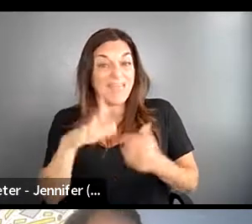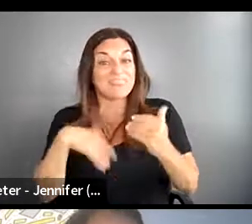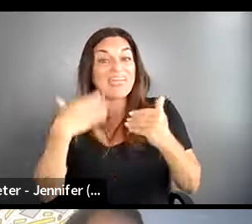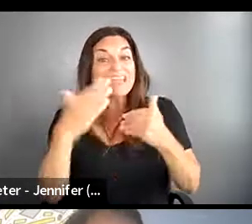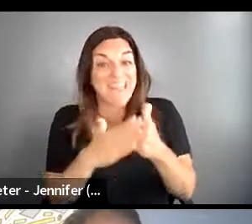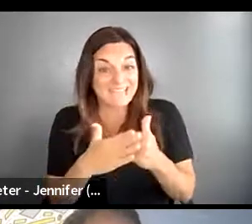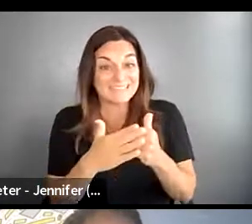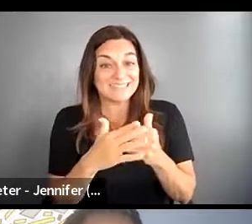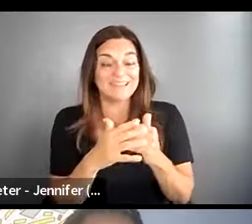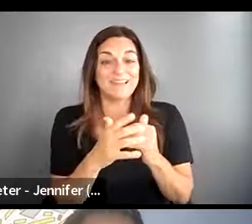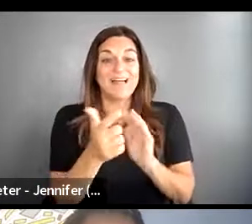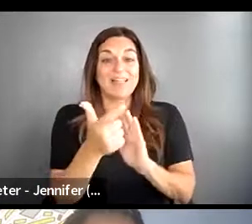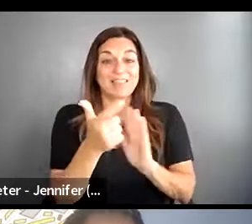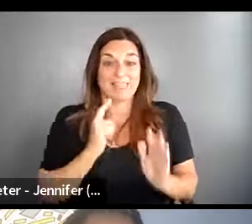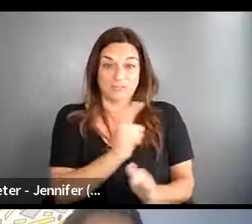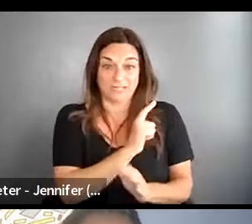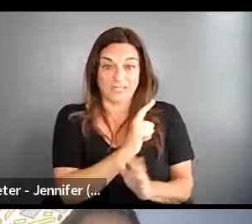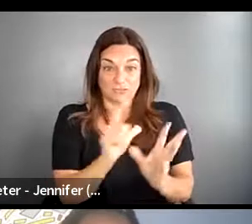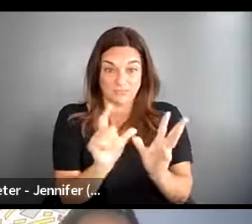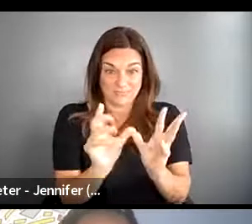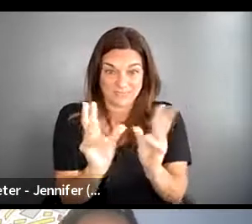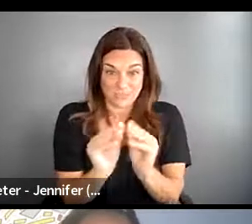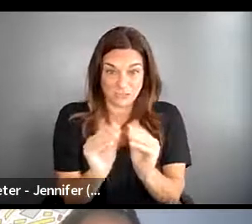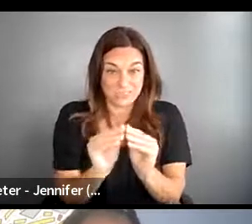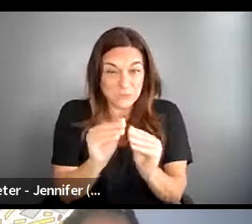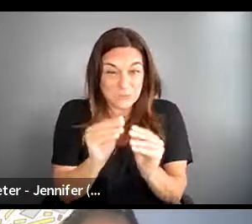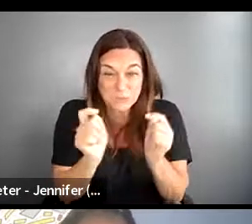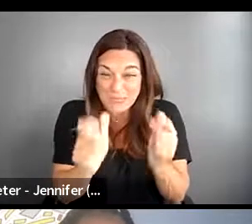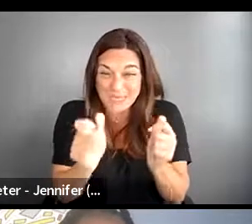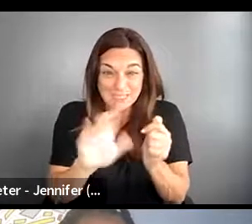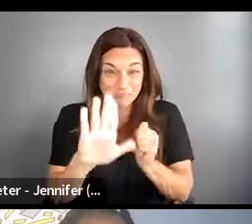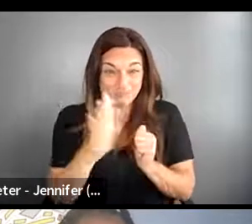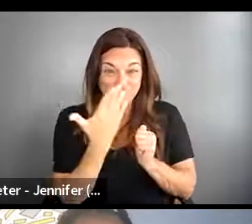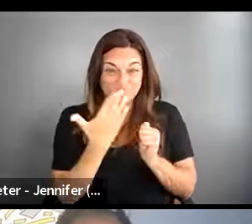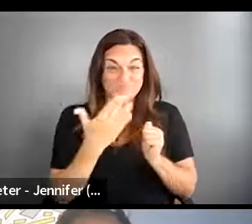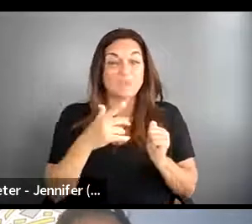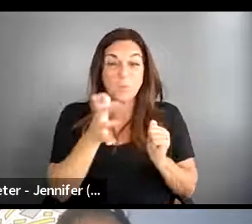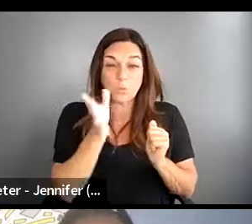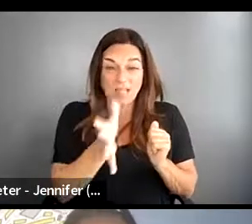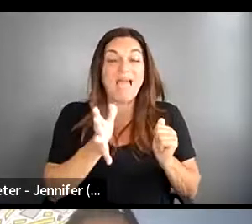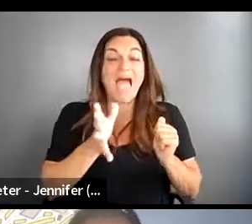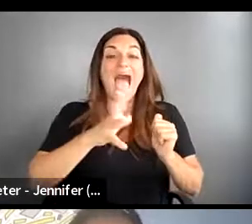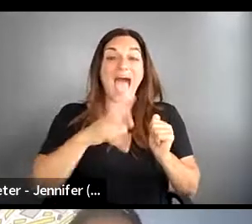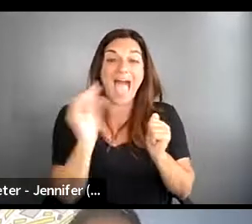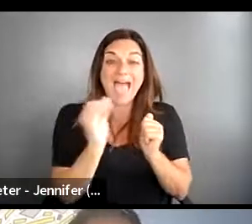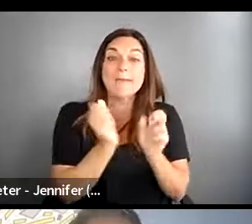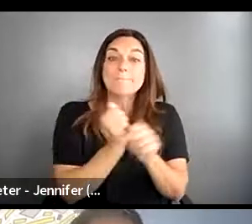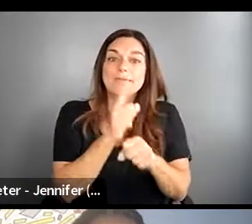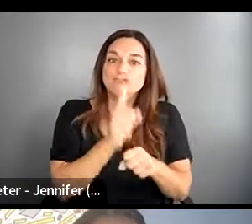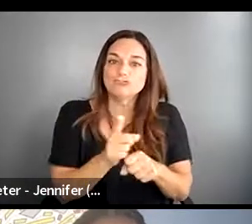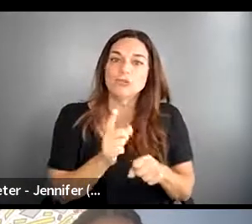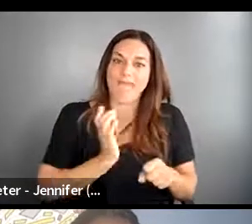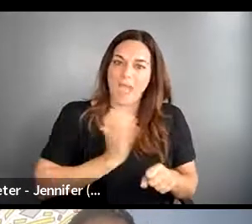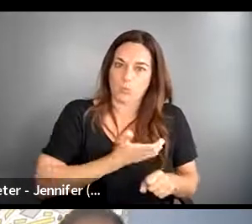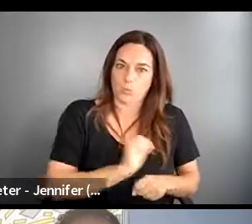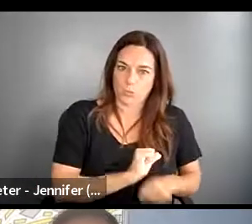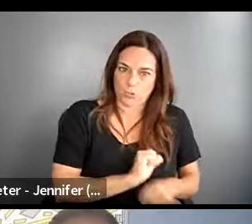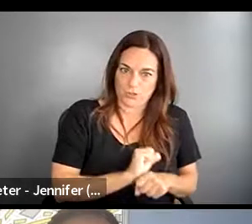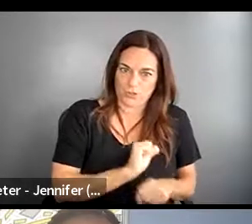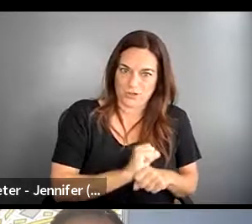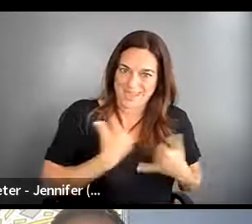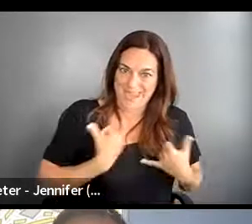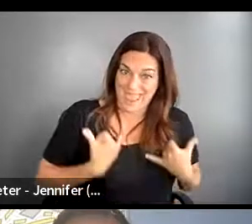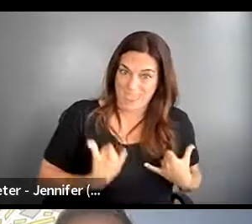legislative session is quickly approaching. And what we want to make sure is that the work that we invest ourselves in